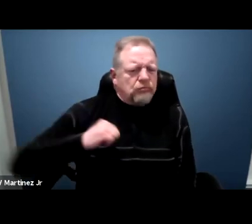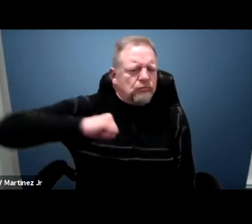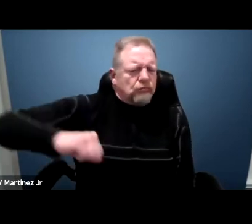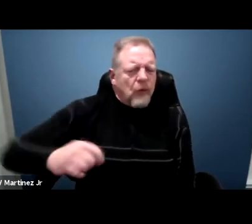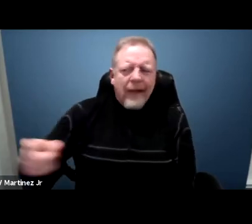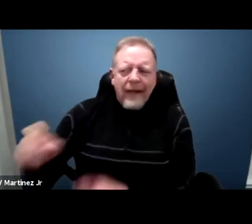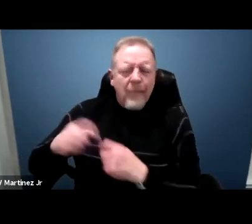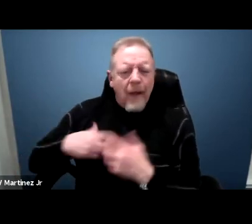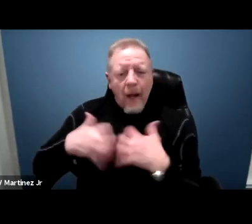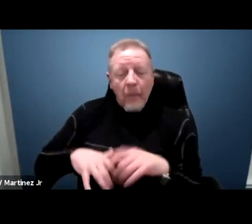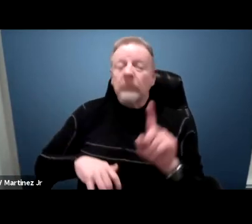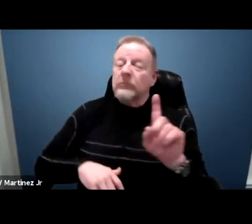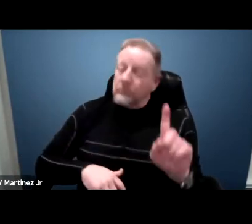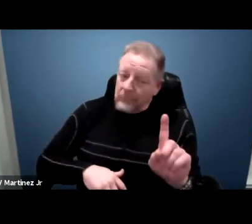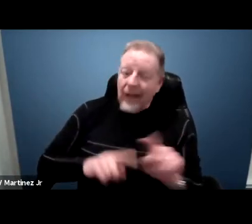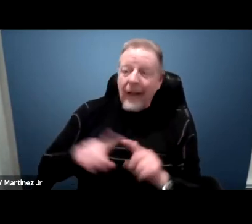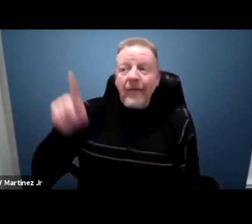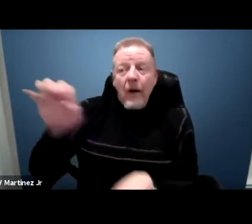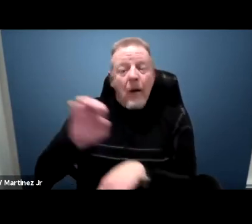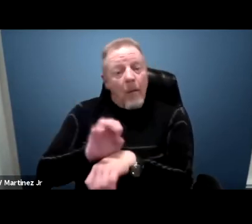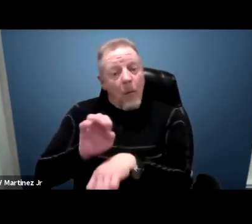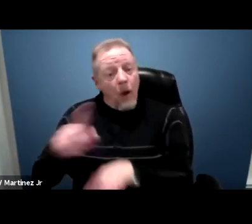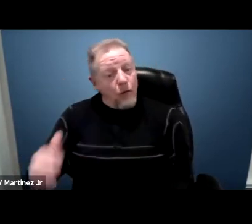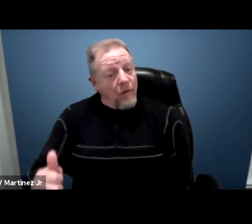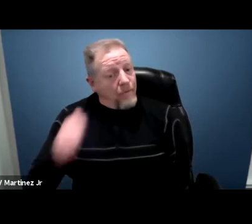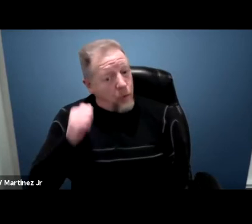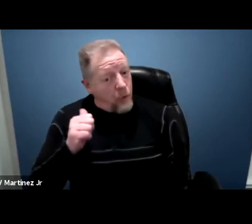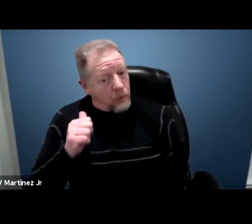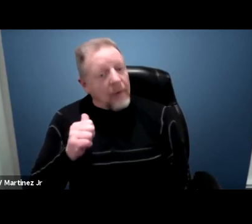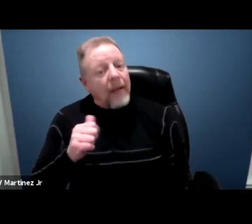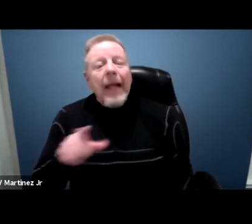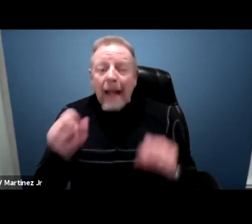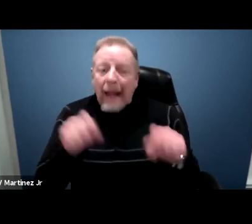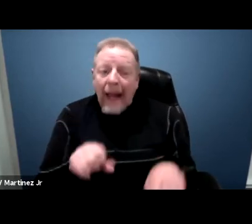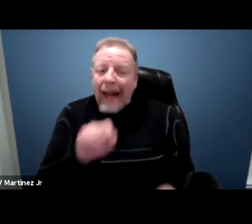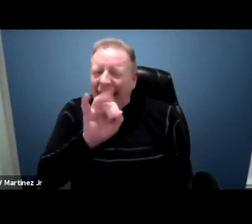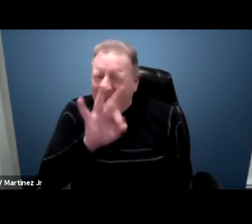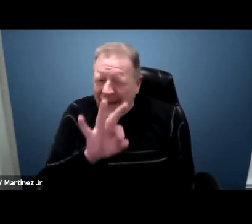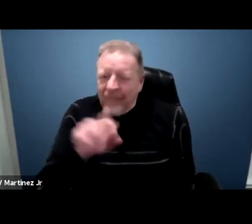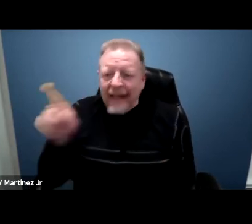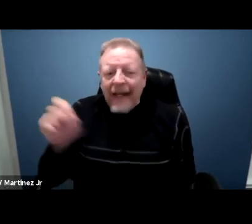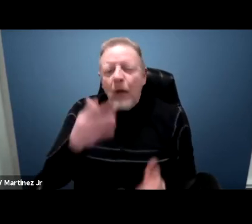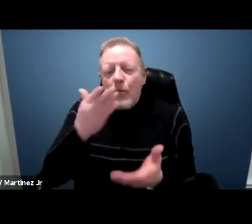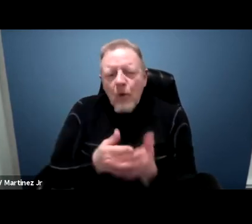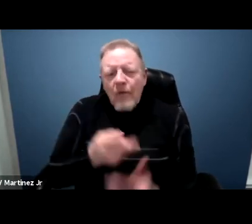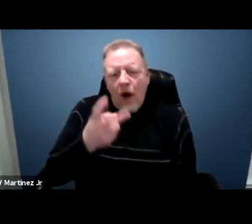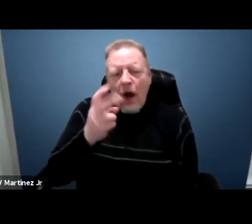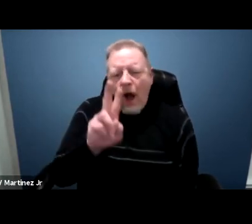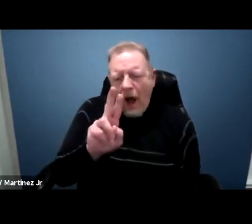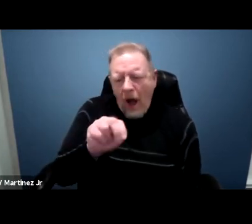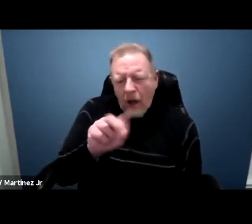an employer might refuse a specific accommodation if it's an undue hardship. So an undue